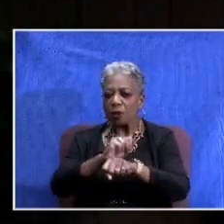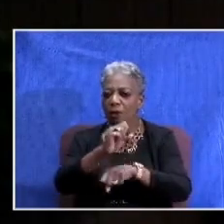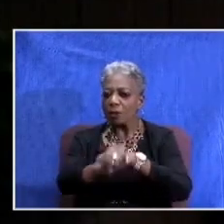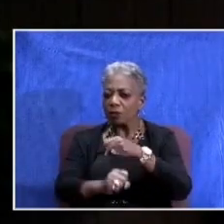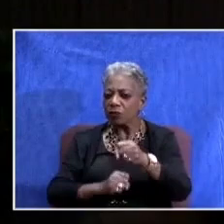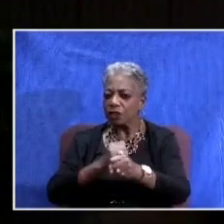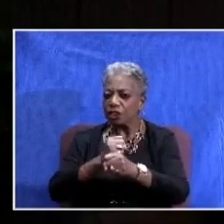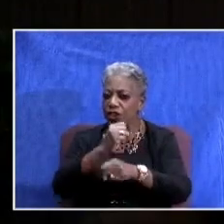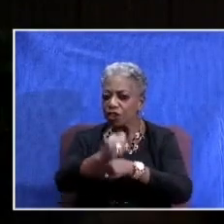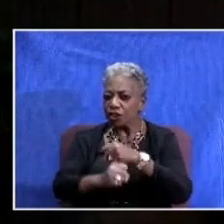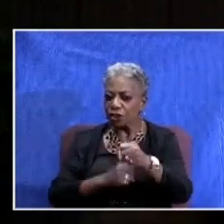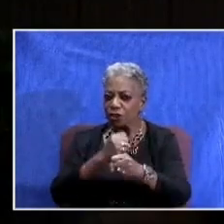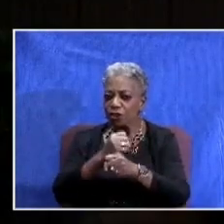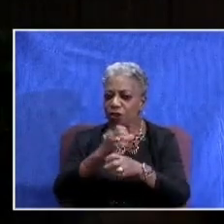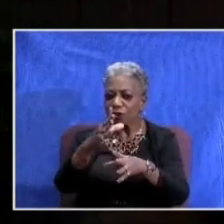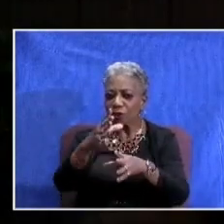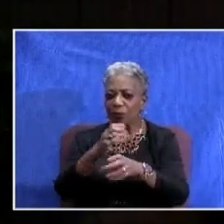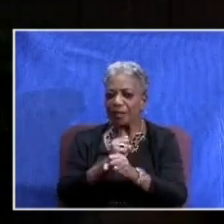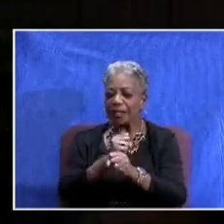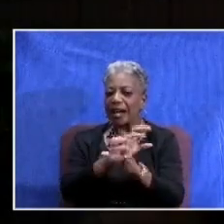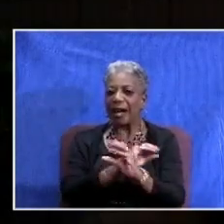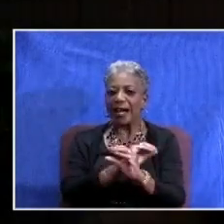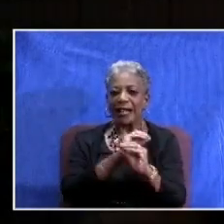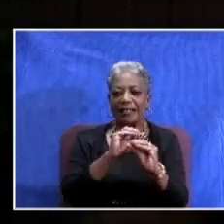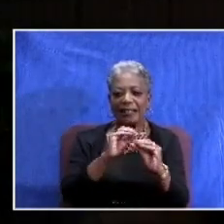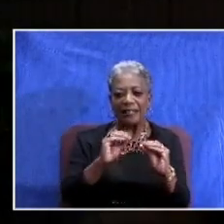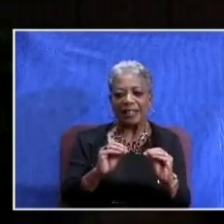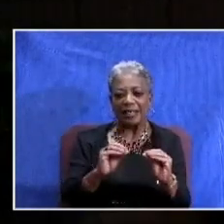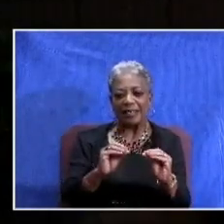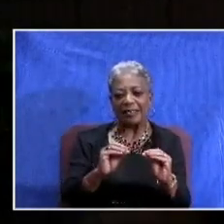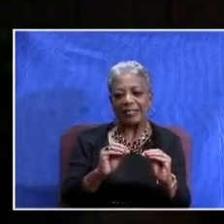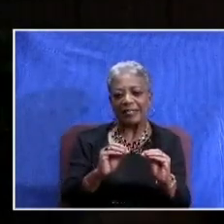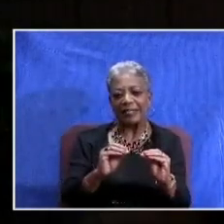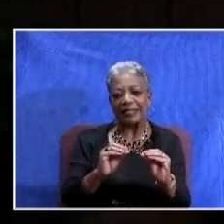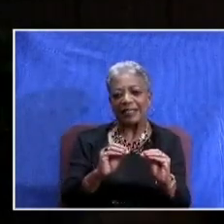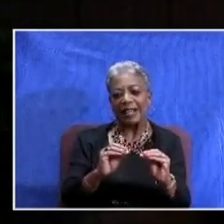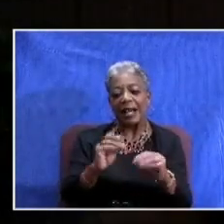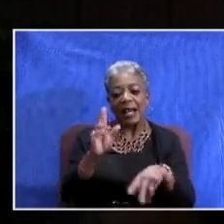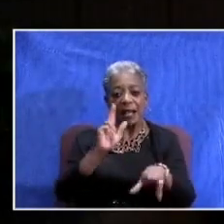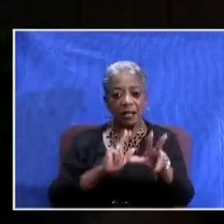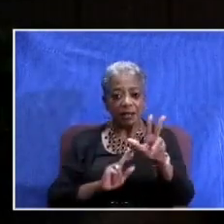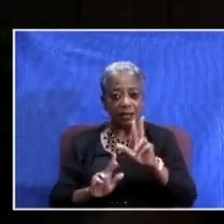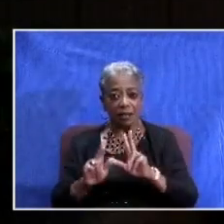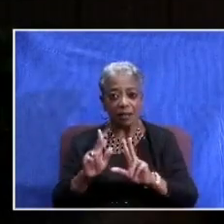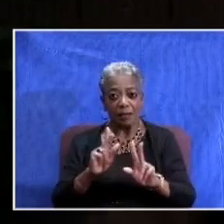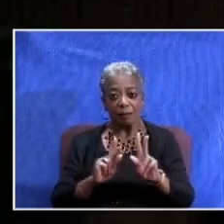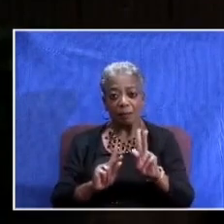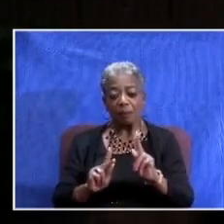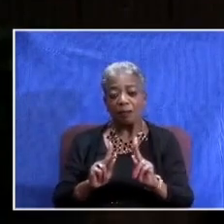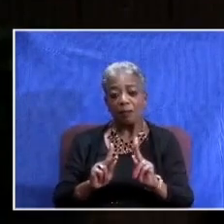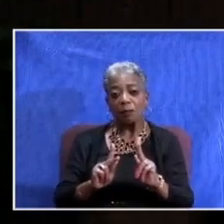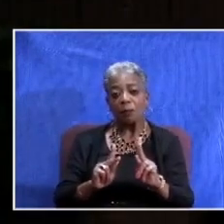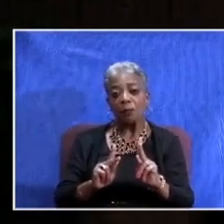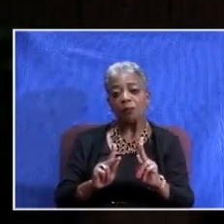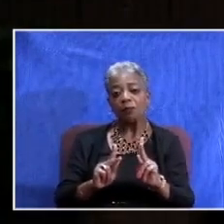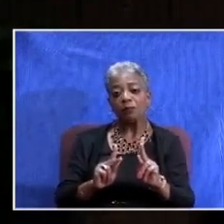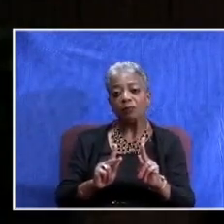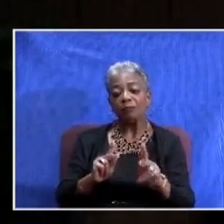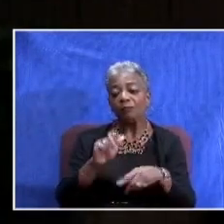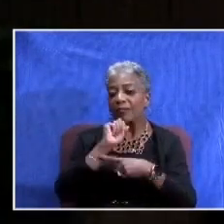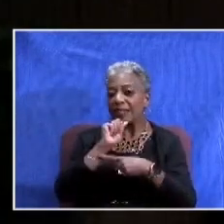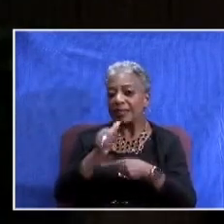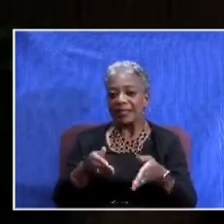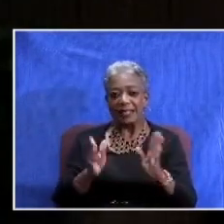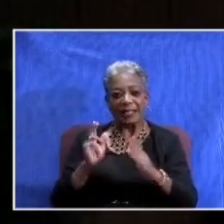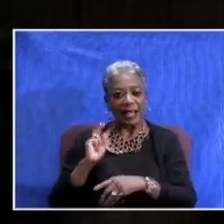You didn't get your 15 acres and a mule. They rescinded field order number 15.